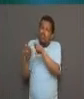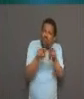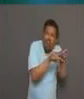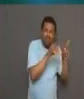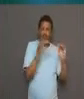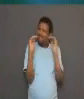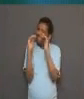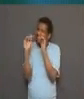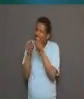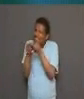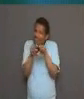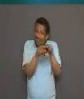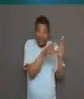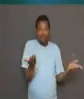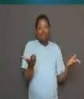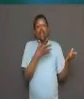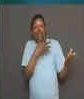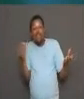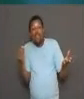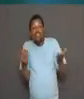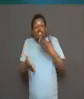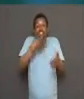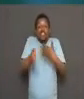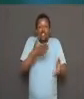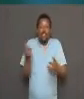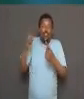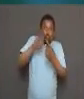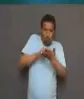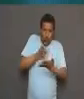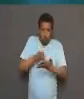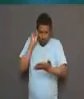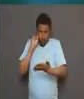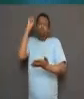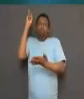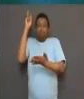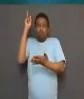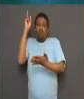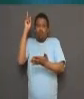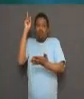constant, and easy to read and understand.